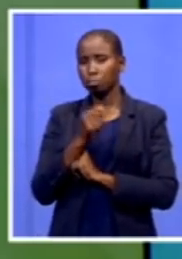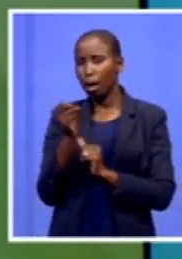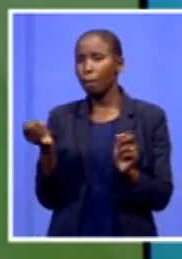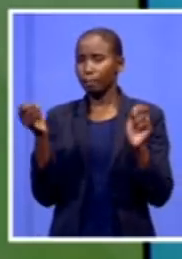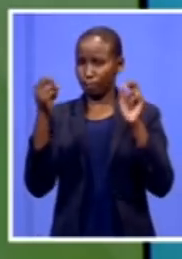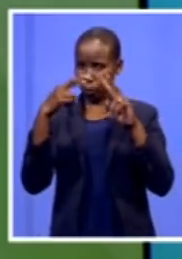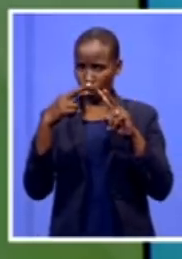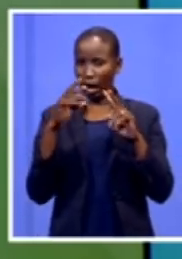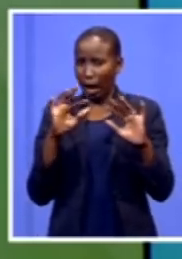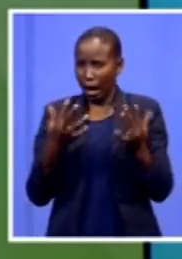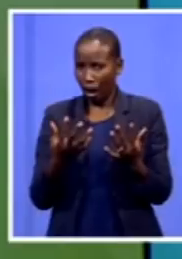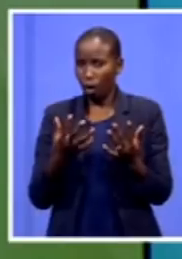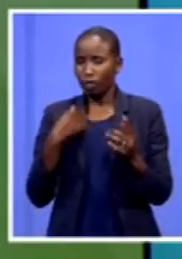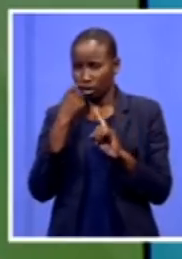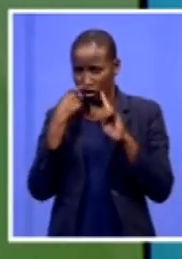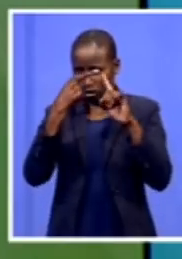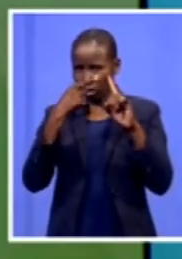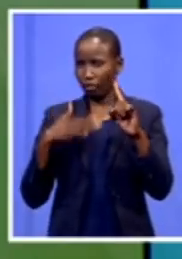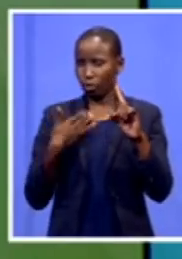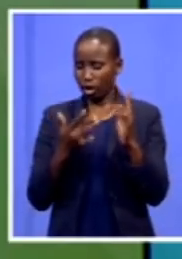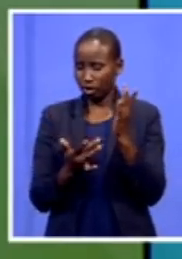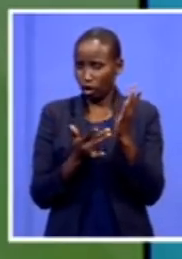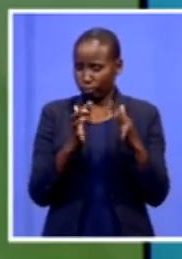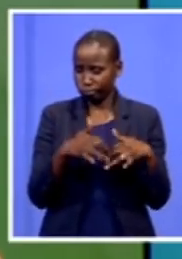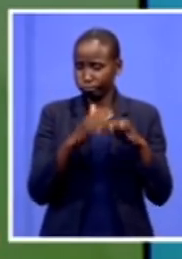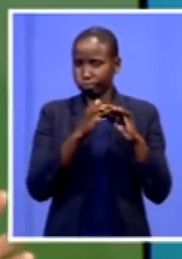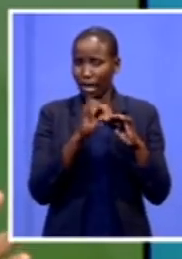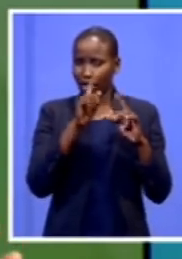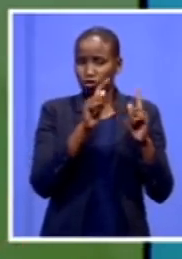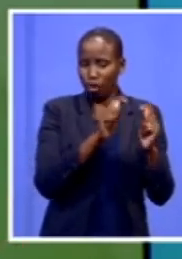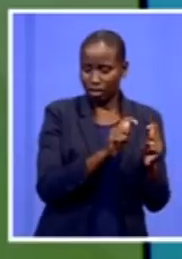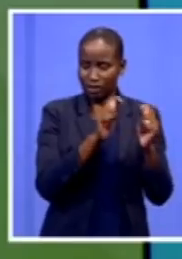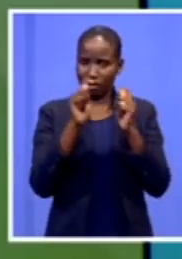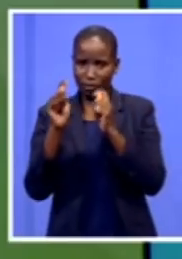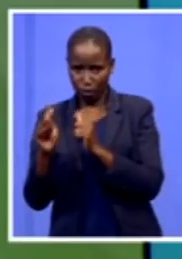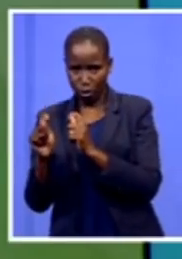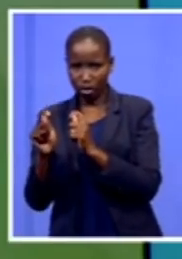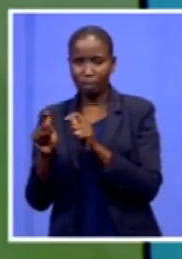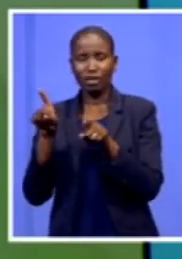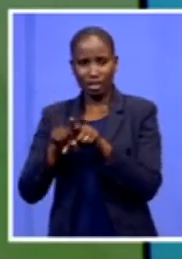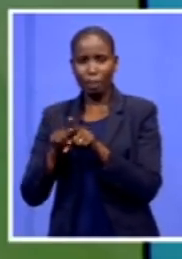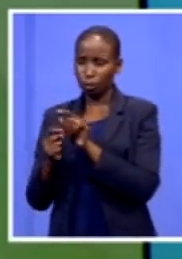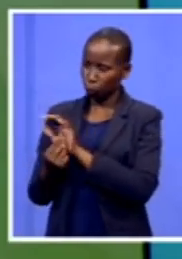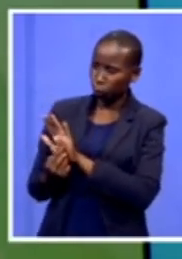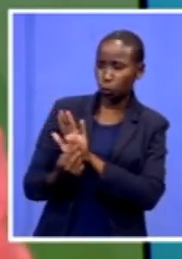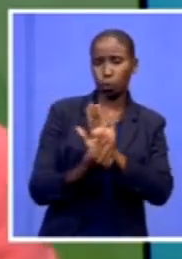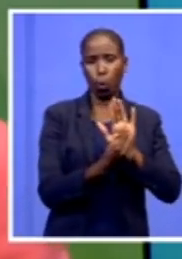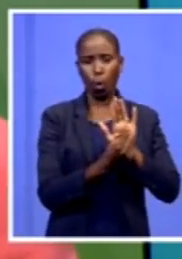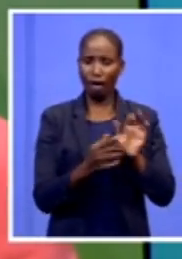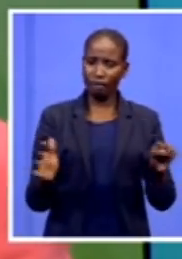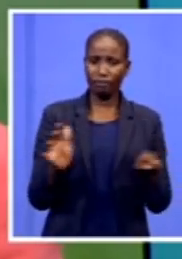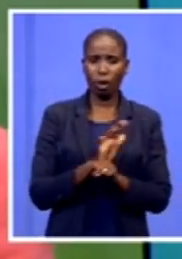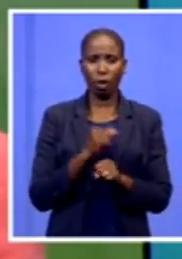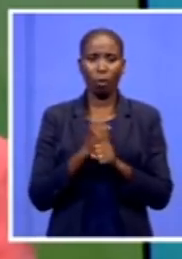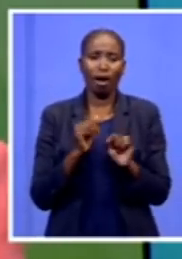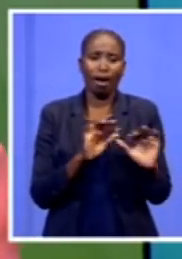technology is transferred and dismantled and shown in full scope. And for that, we